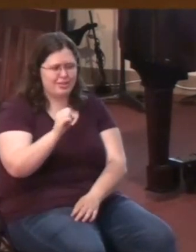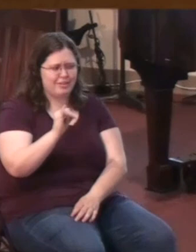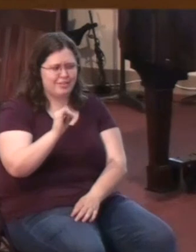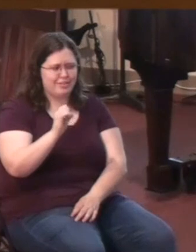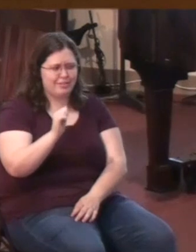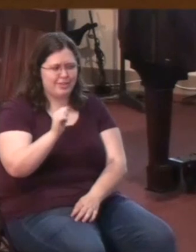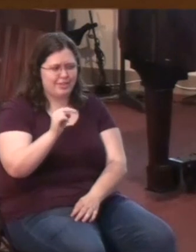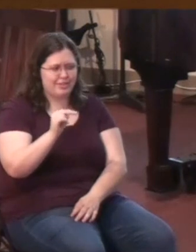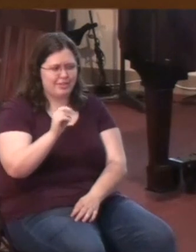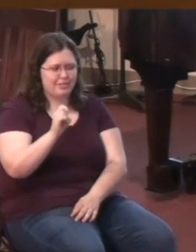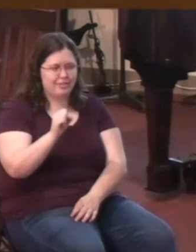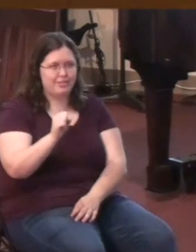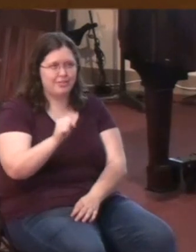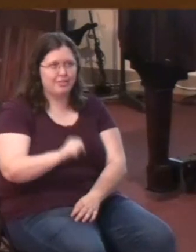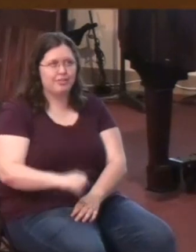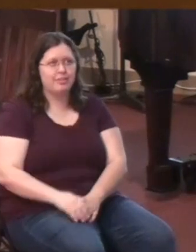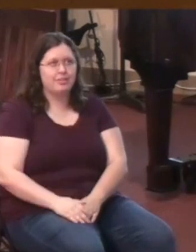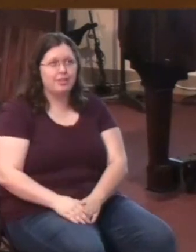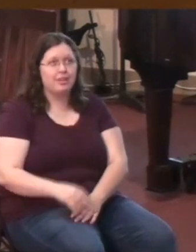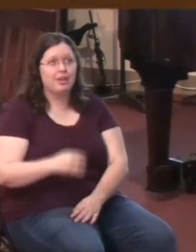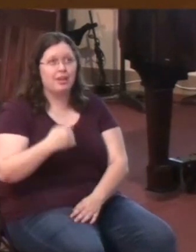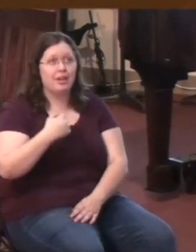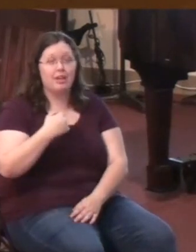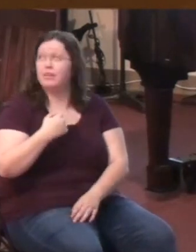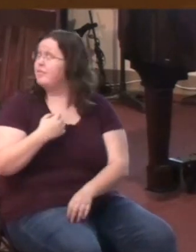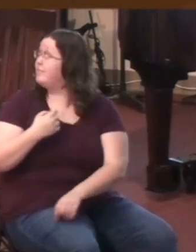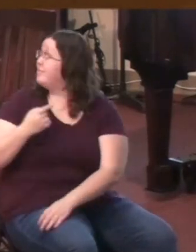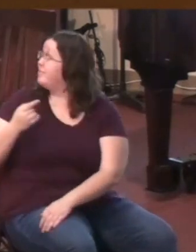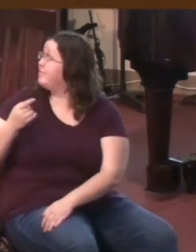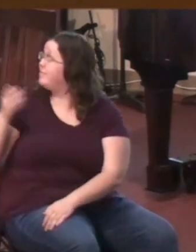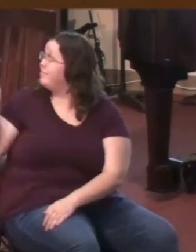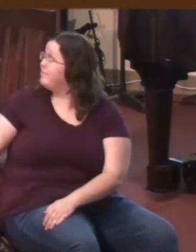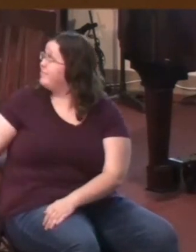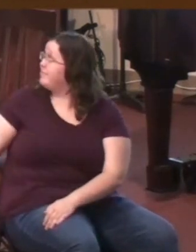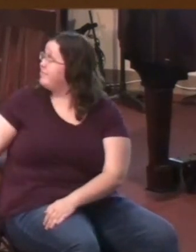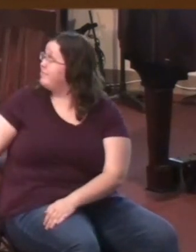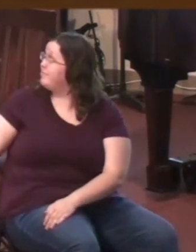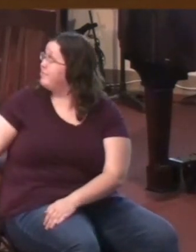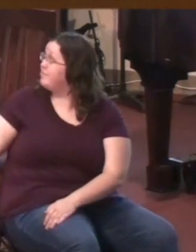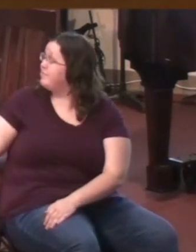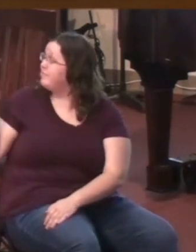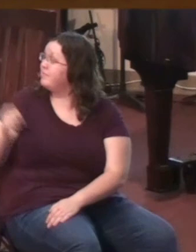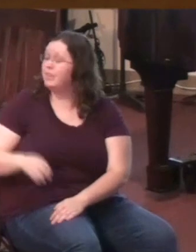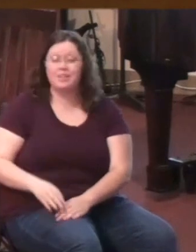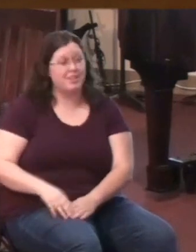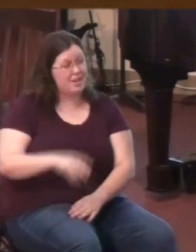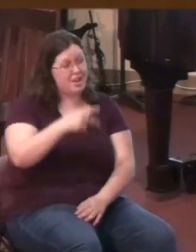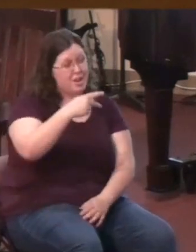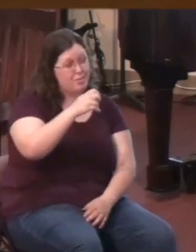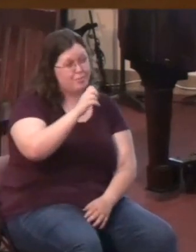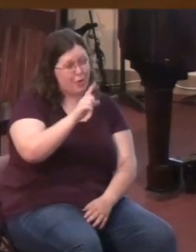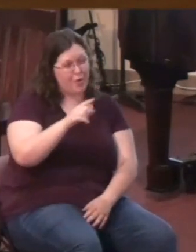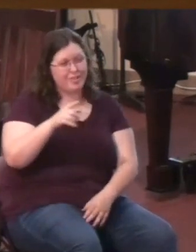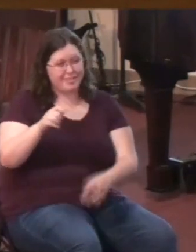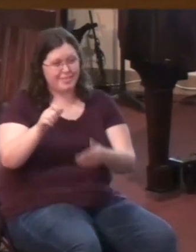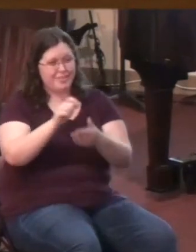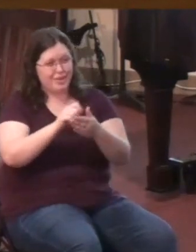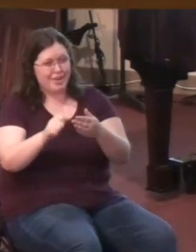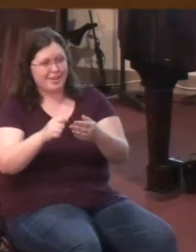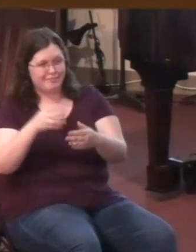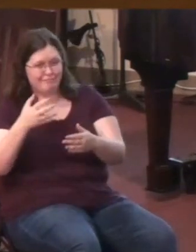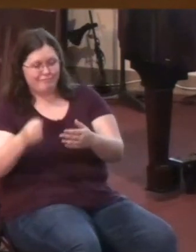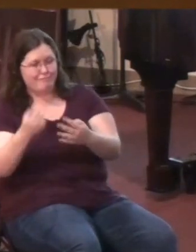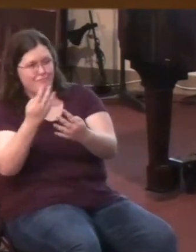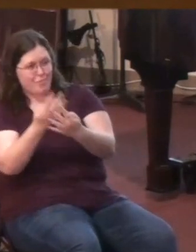Christ. I, therefore, the prisoner in the Lord, this is cited to Paul, and he's writing from prison. I